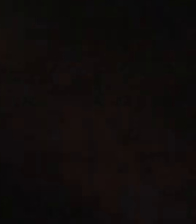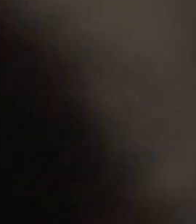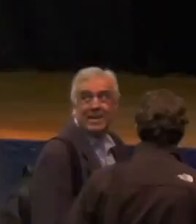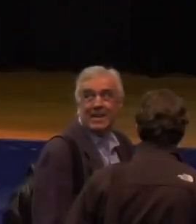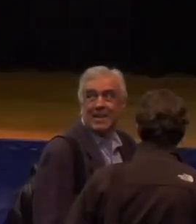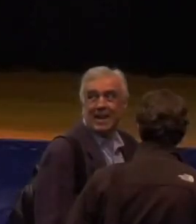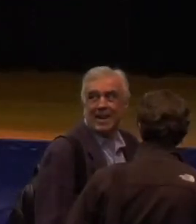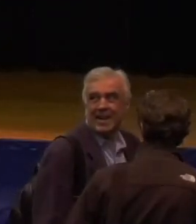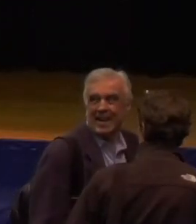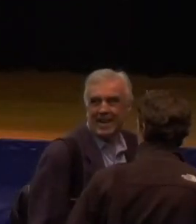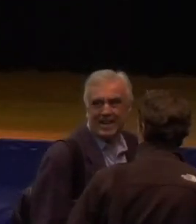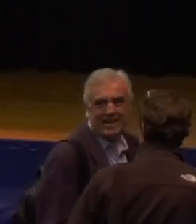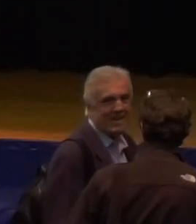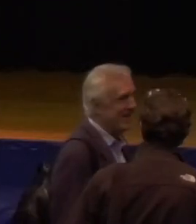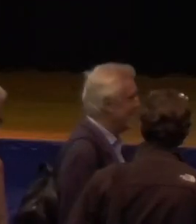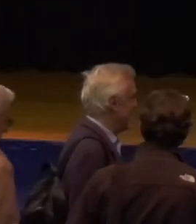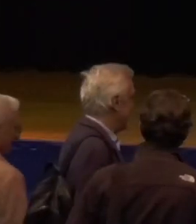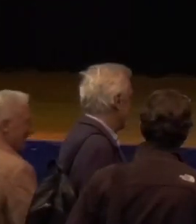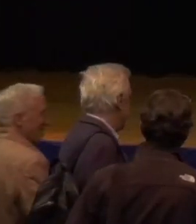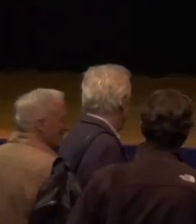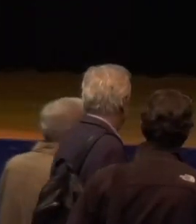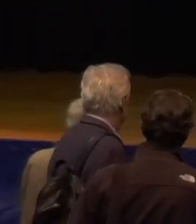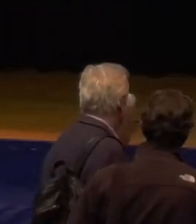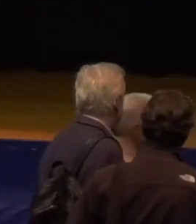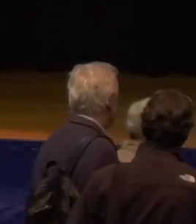test. A. Mic test.